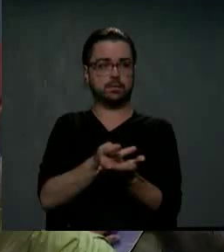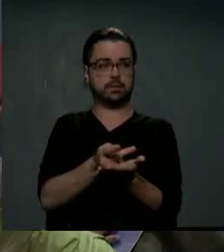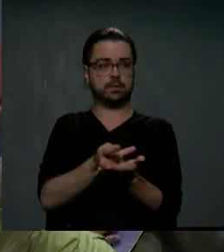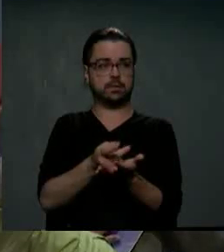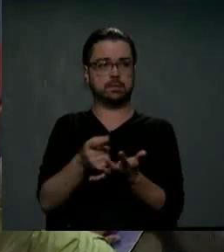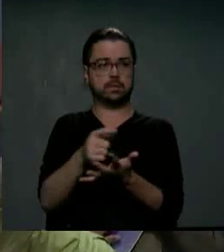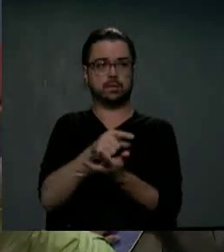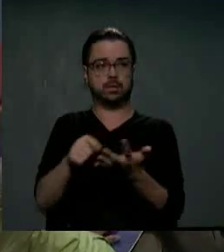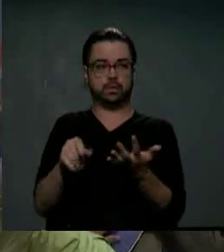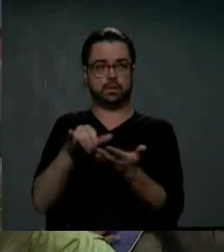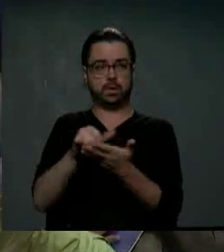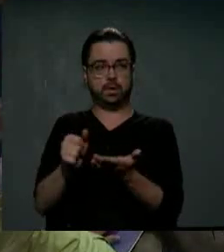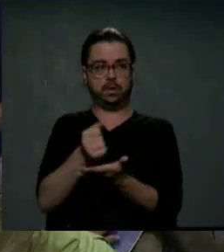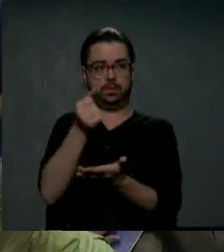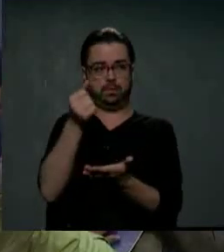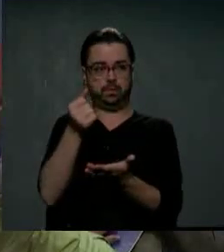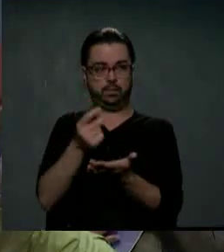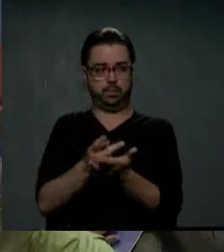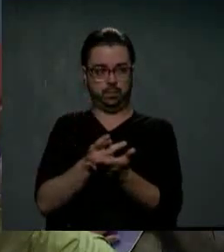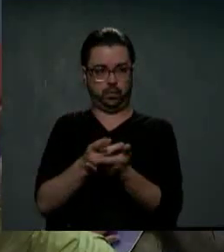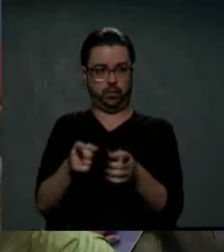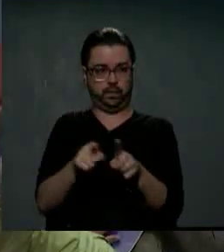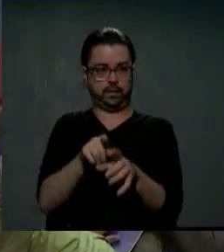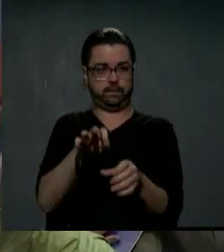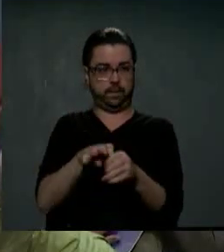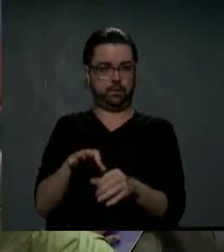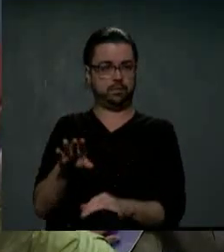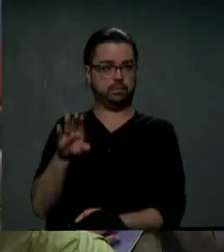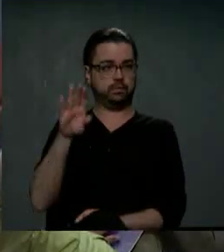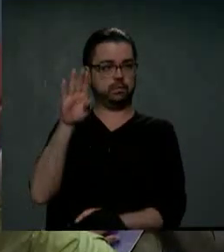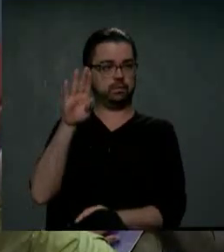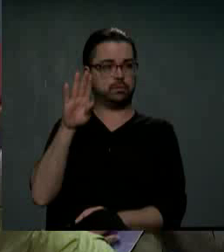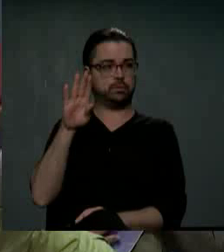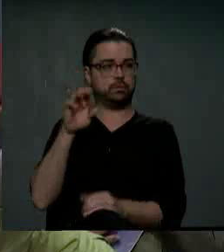Those approve the application as filed, raise your hand.